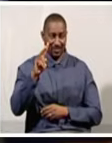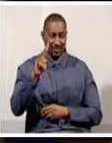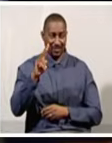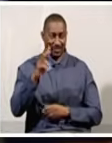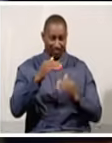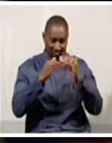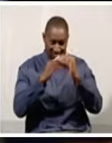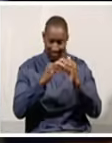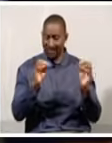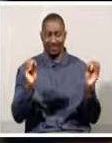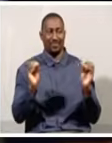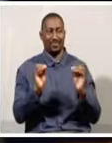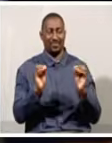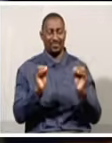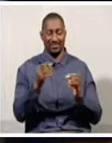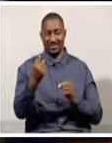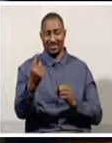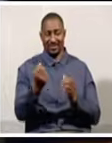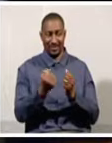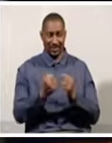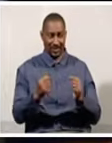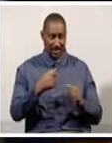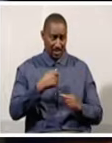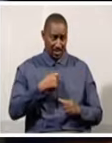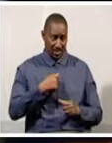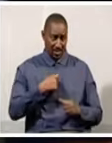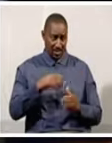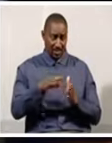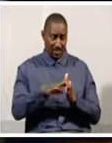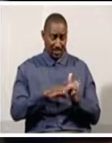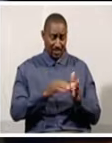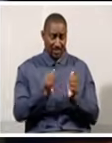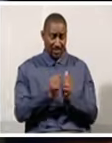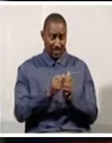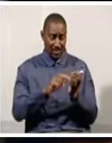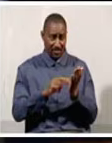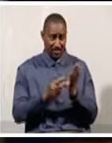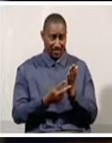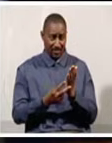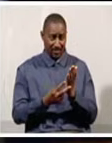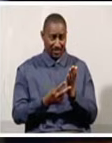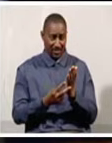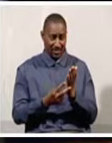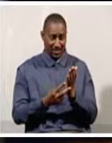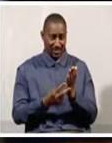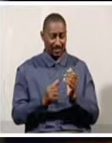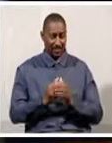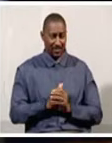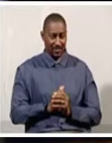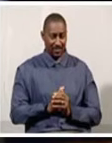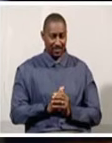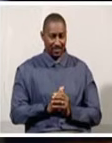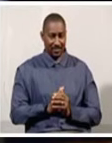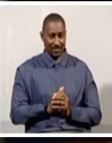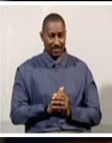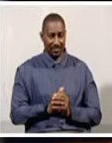request. And I came up with the idea of the program In the Community with Elago Shitaatala. Mm. Now, this program, it not